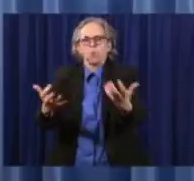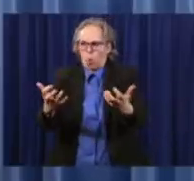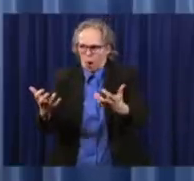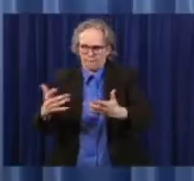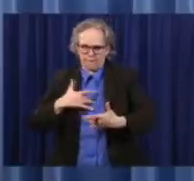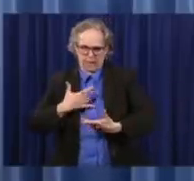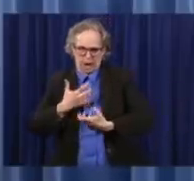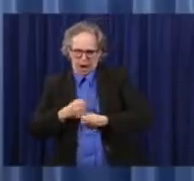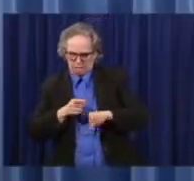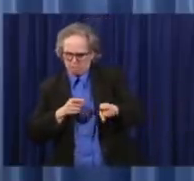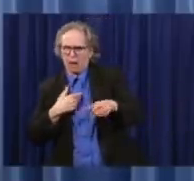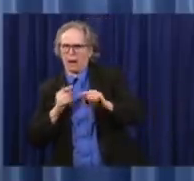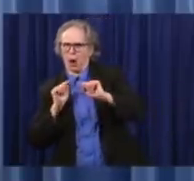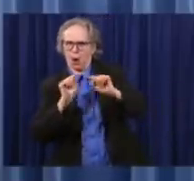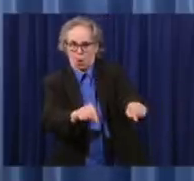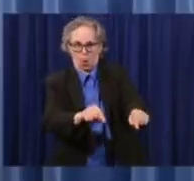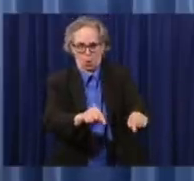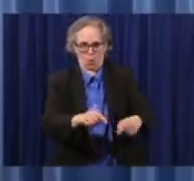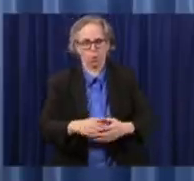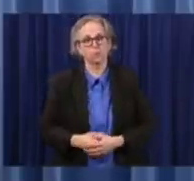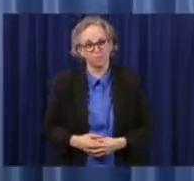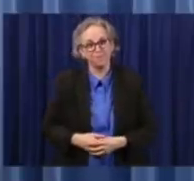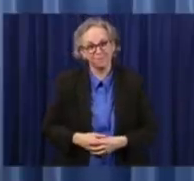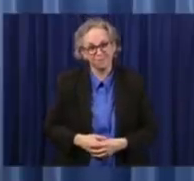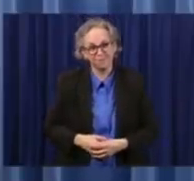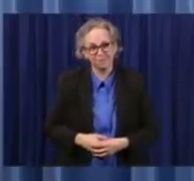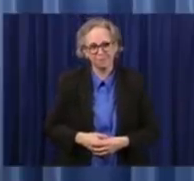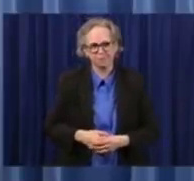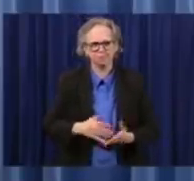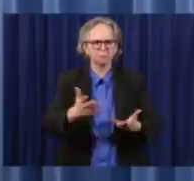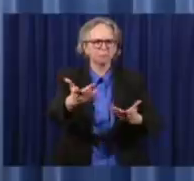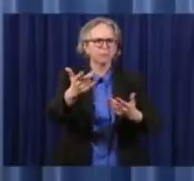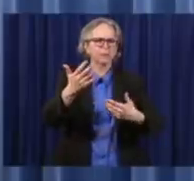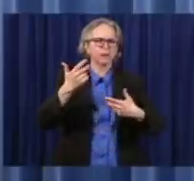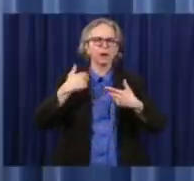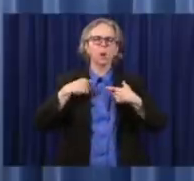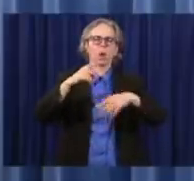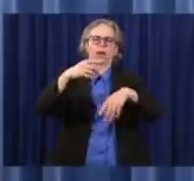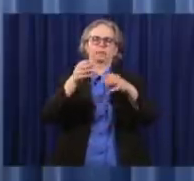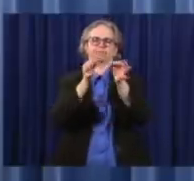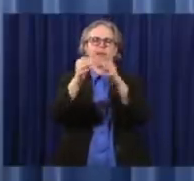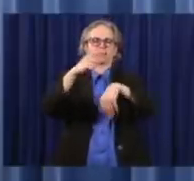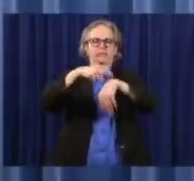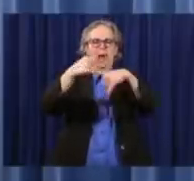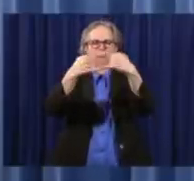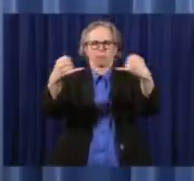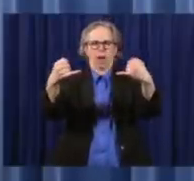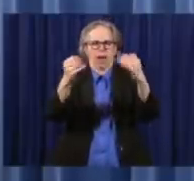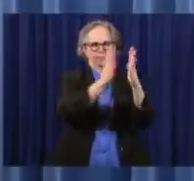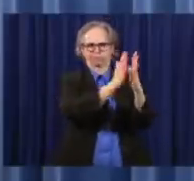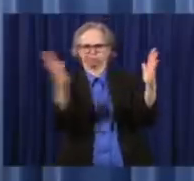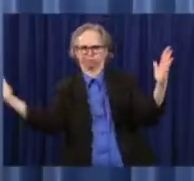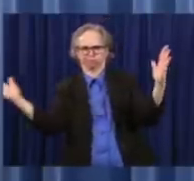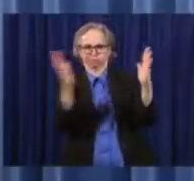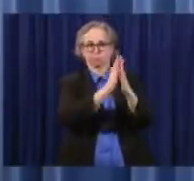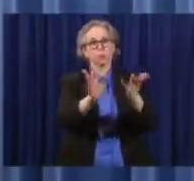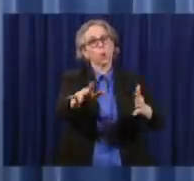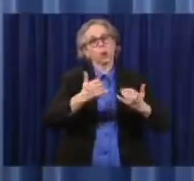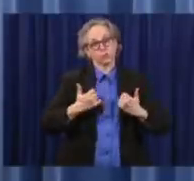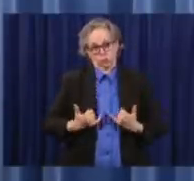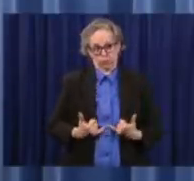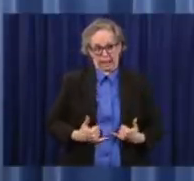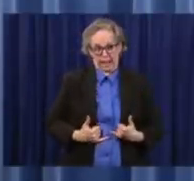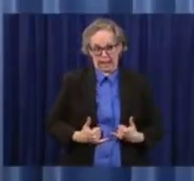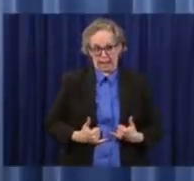to go through this kind of the timeline here a little bit. Today, as we indicated, hospitals,